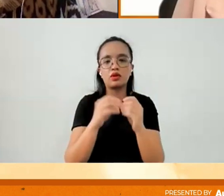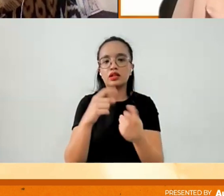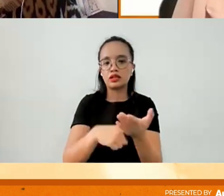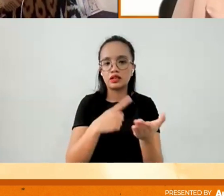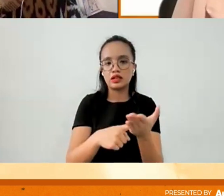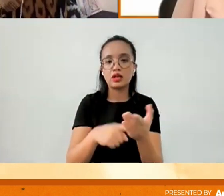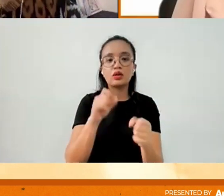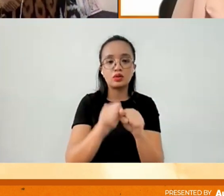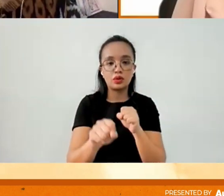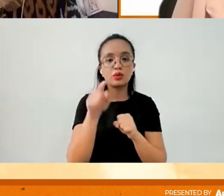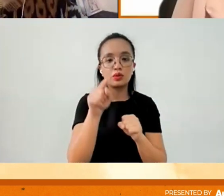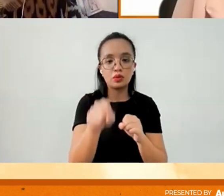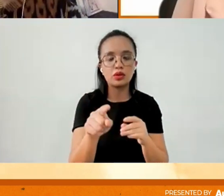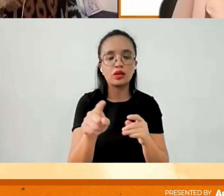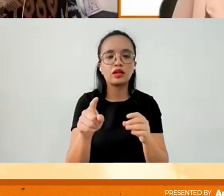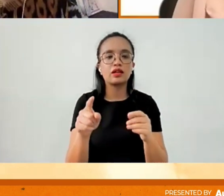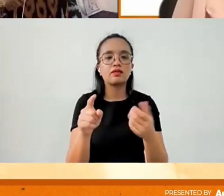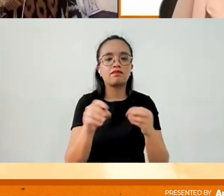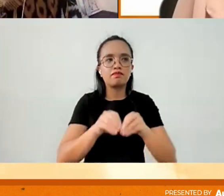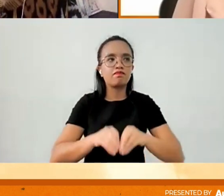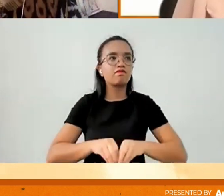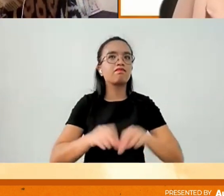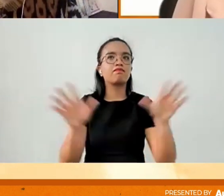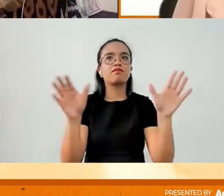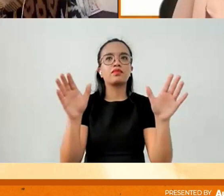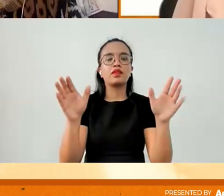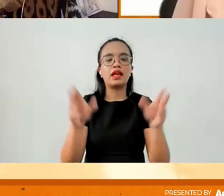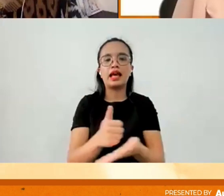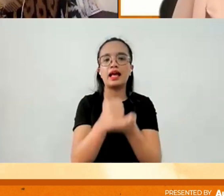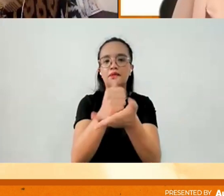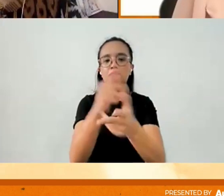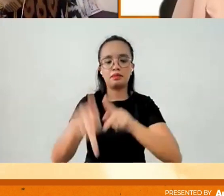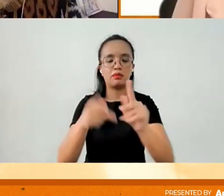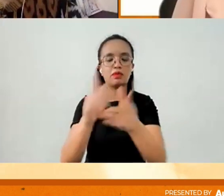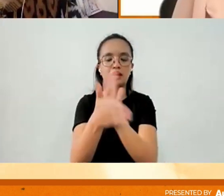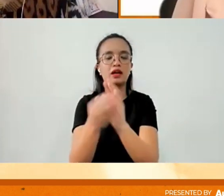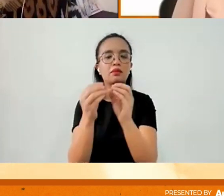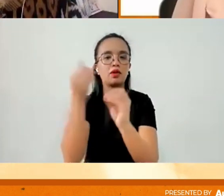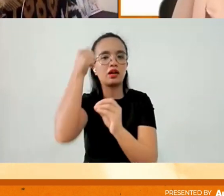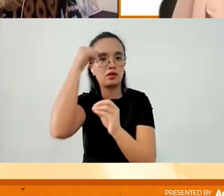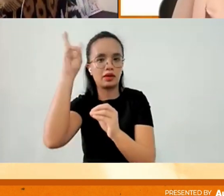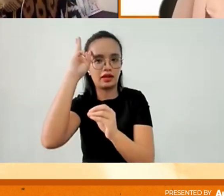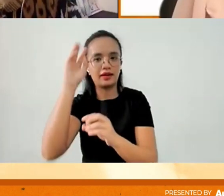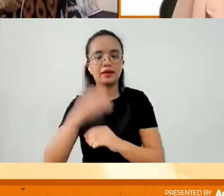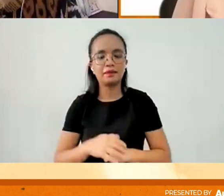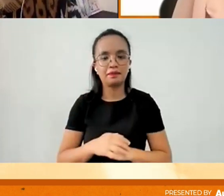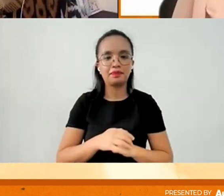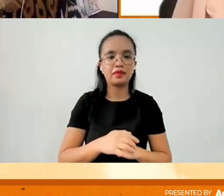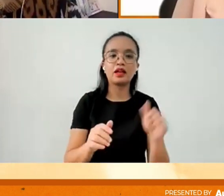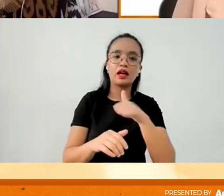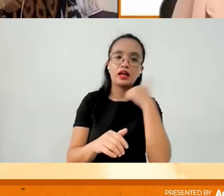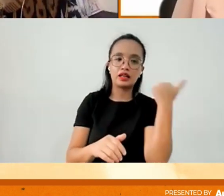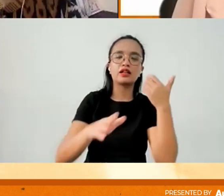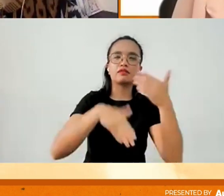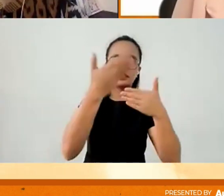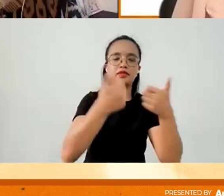that you destigmatize it and that you make people more aware. I think that's where we are right now. Other things will happen later,